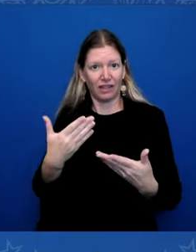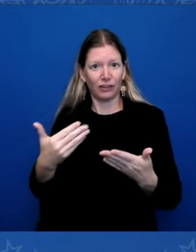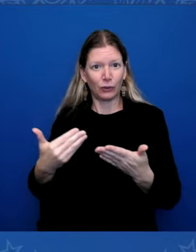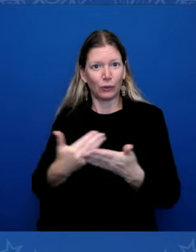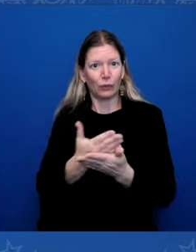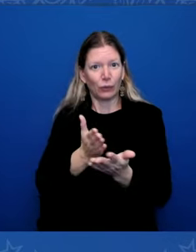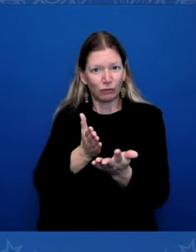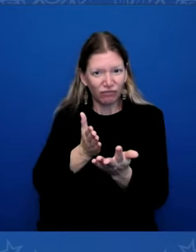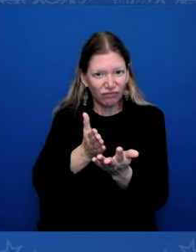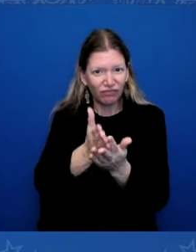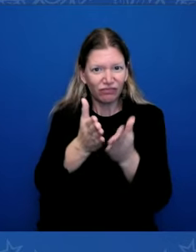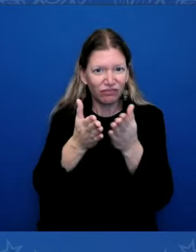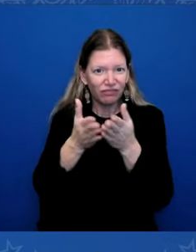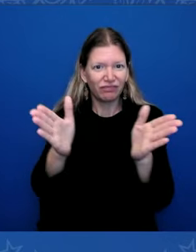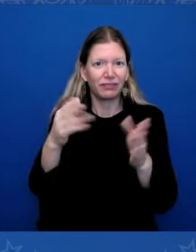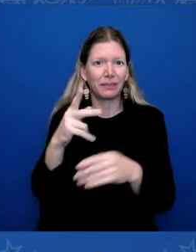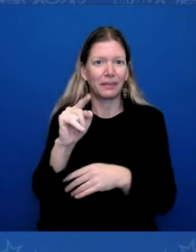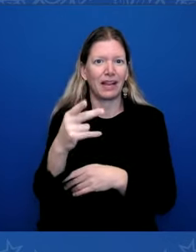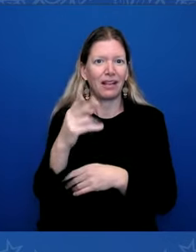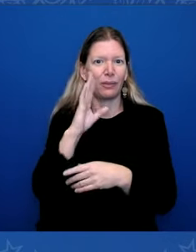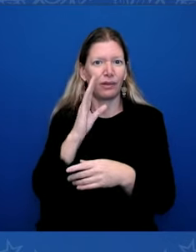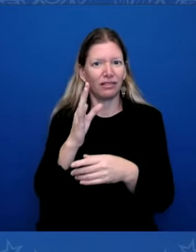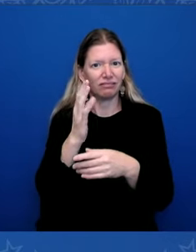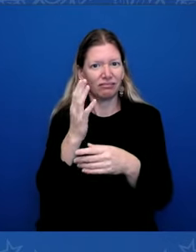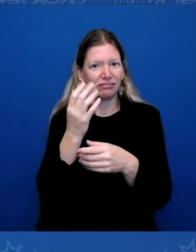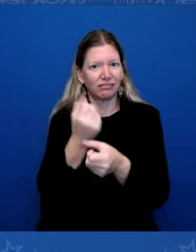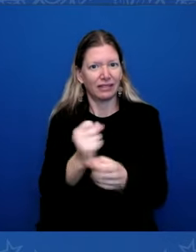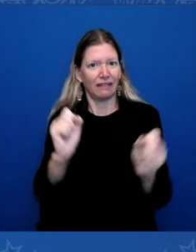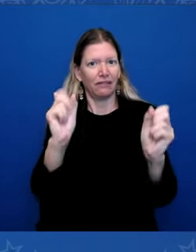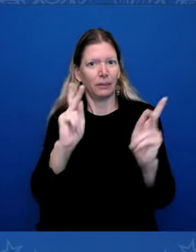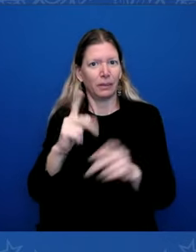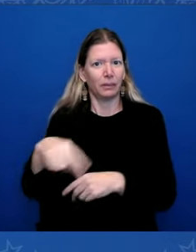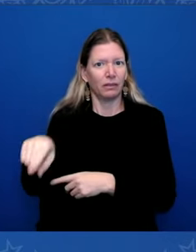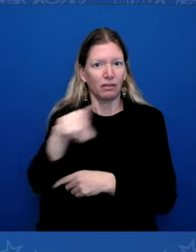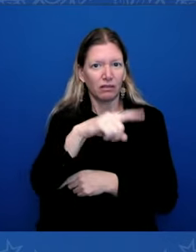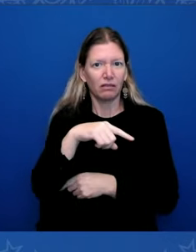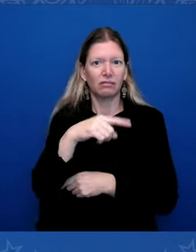the global south's capacity to grow.